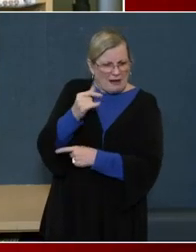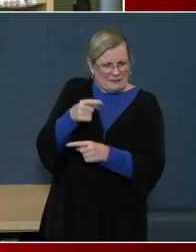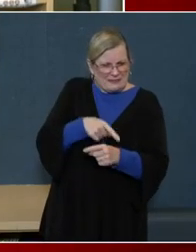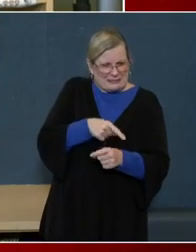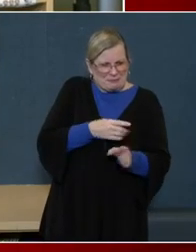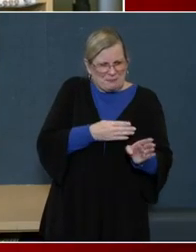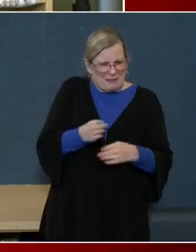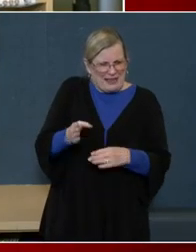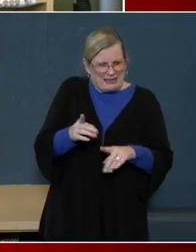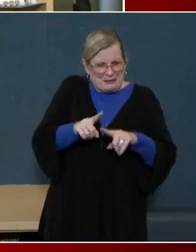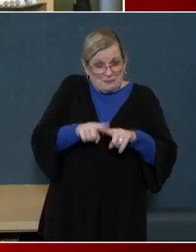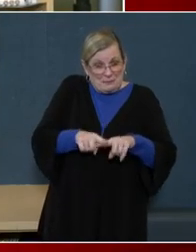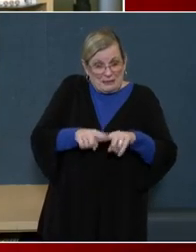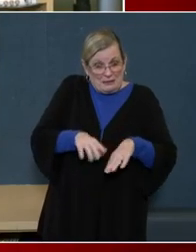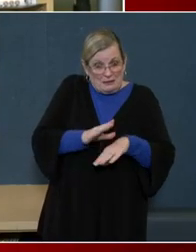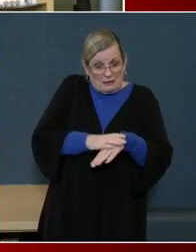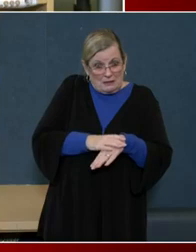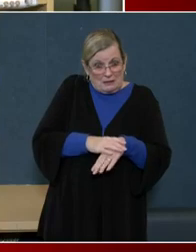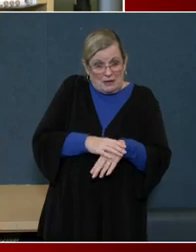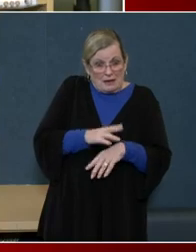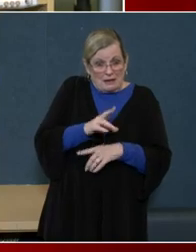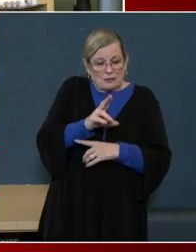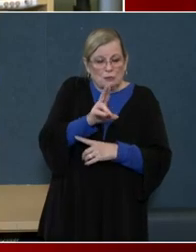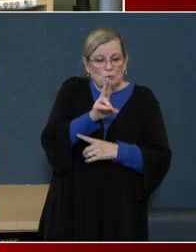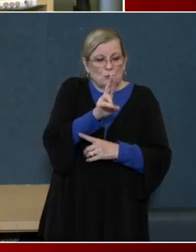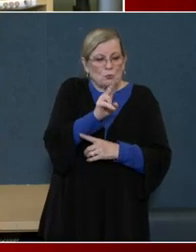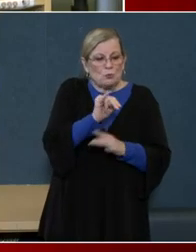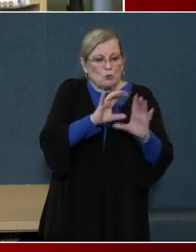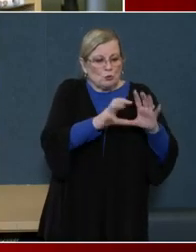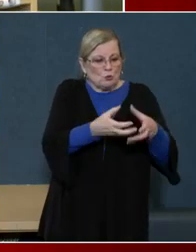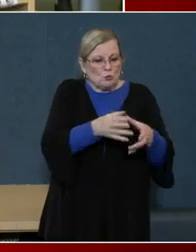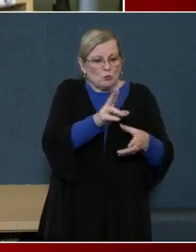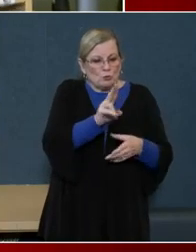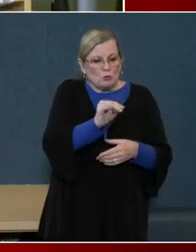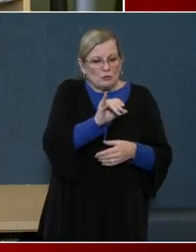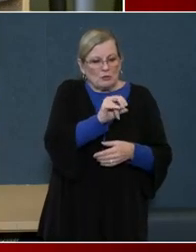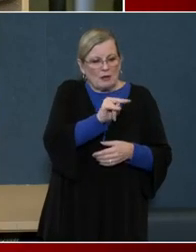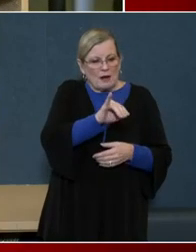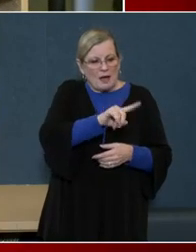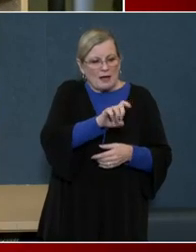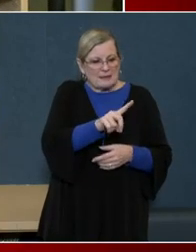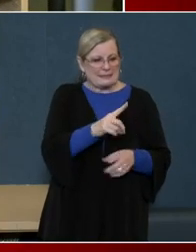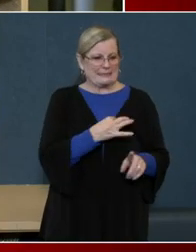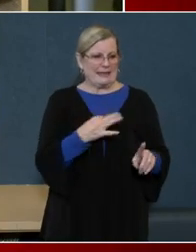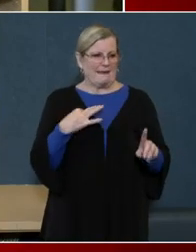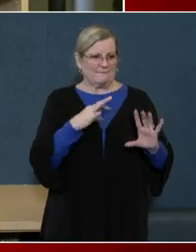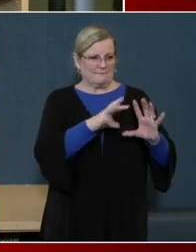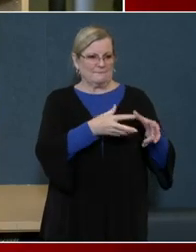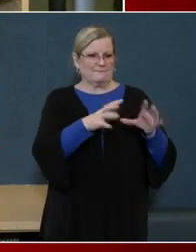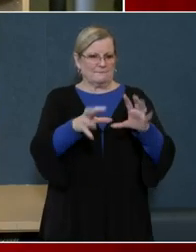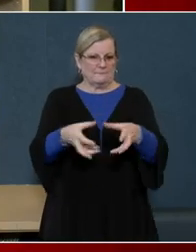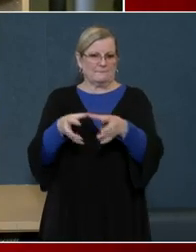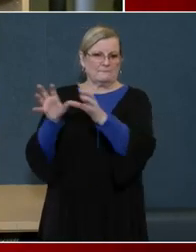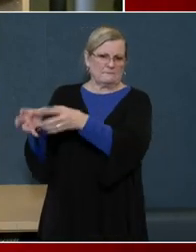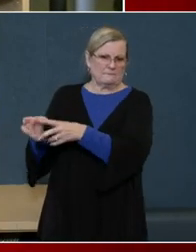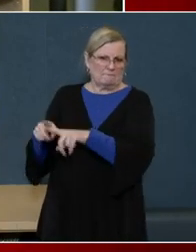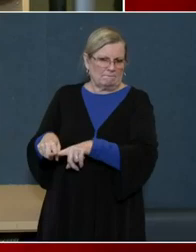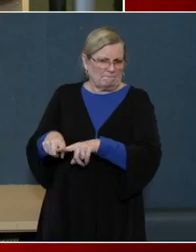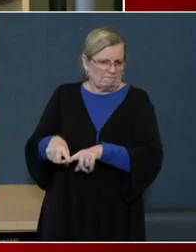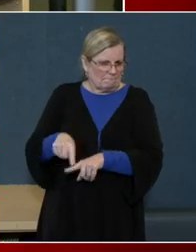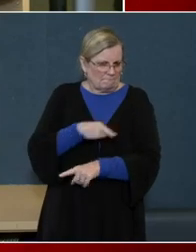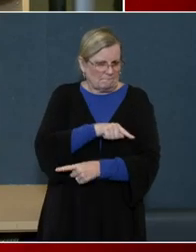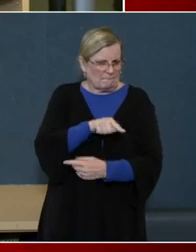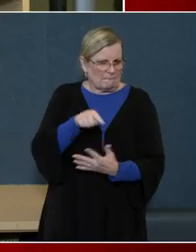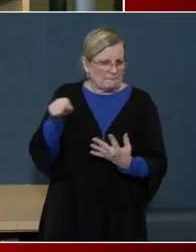unionized staff you have or you think you can get to come back? So, who we are targeting for term